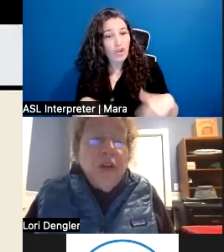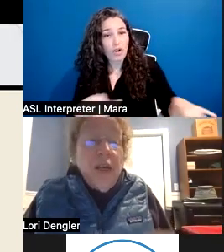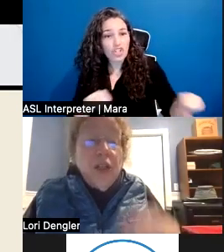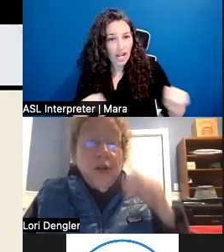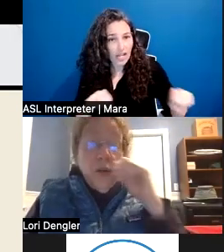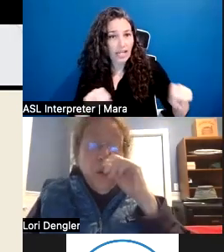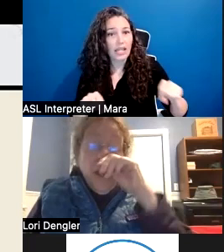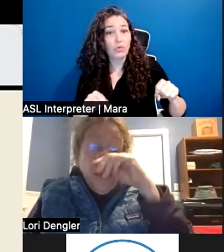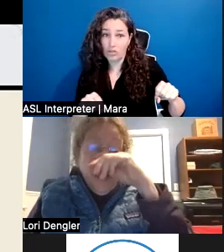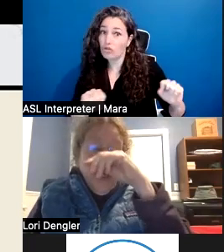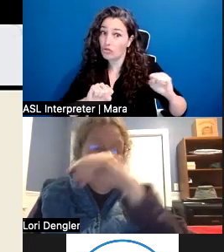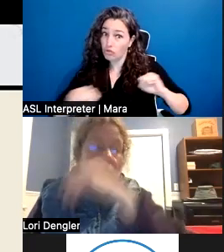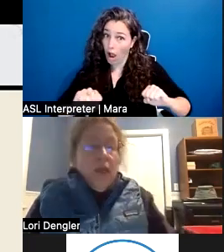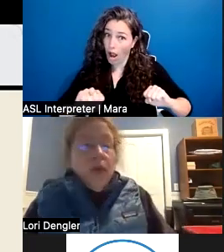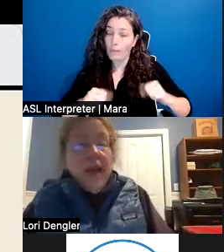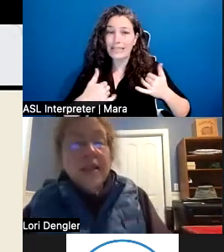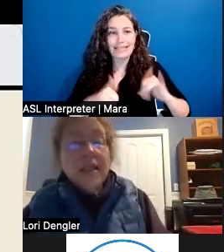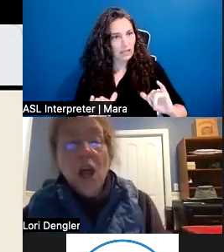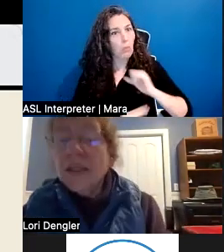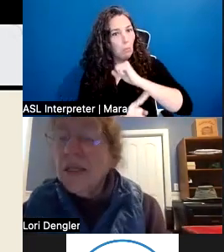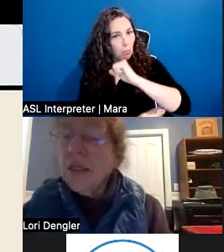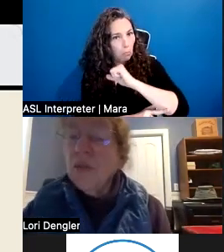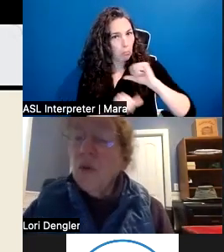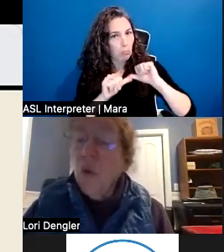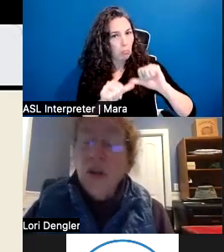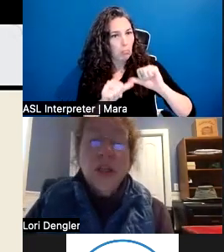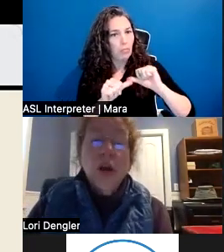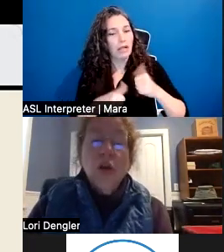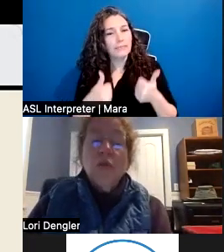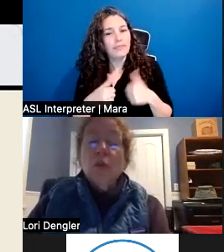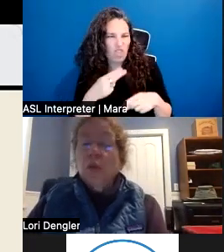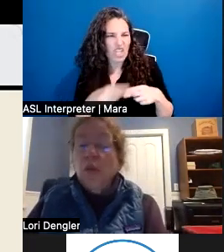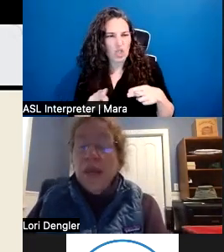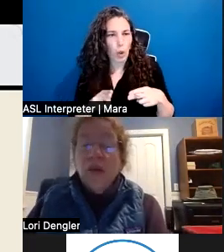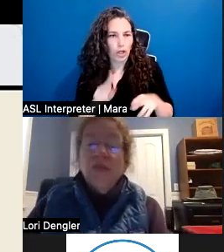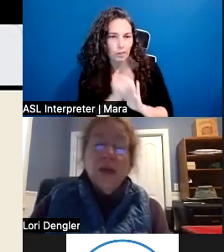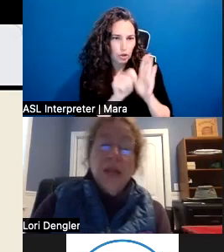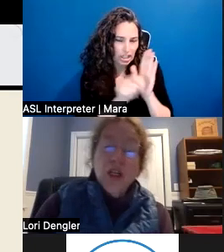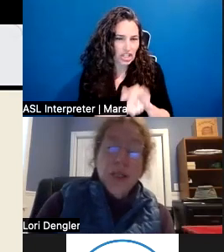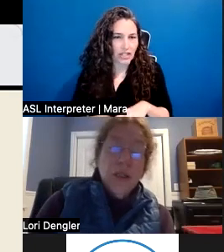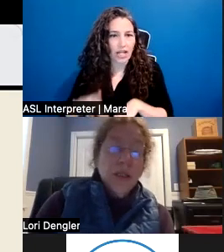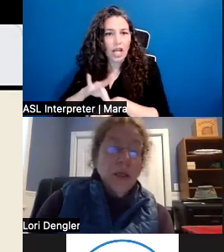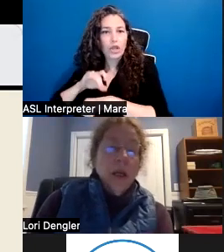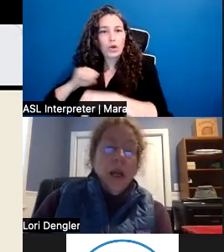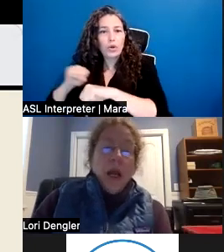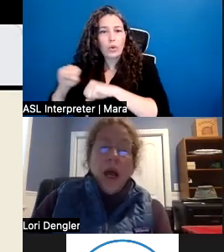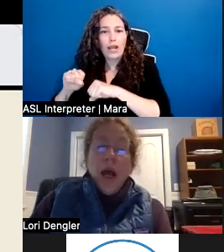short duration earthquake. The greatest losses, of course, to homes with weak